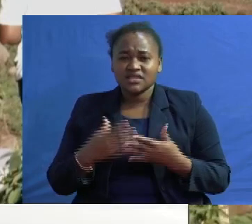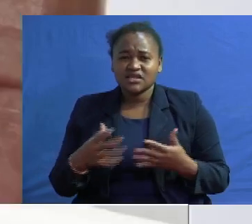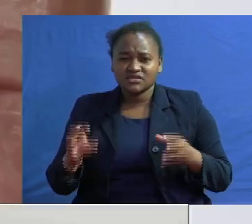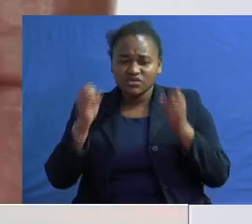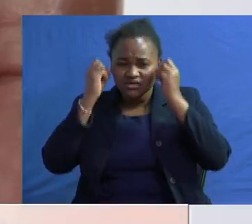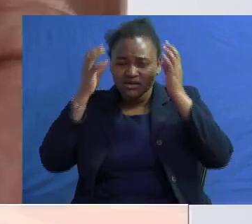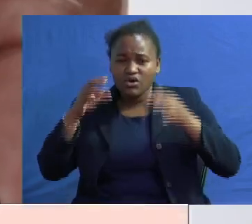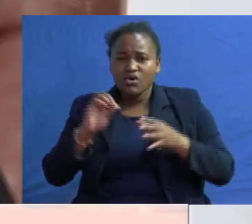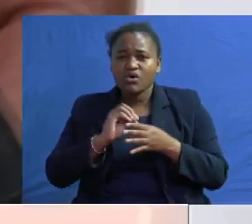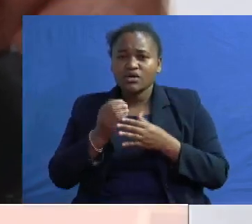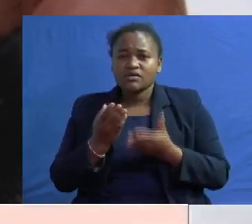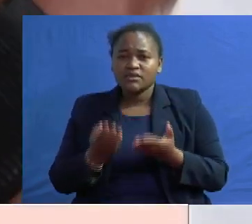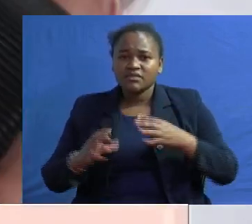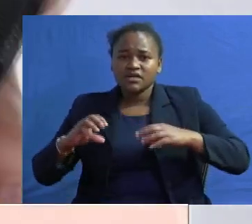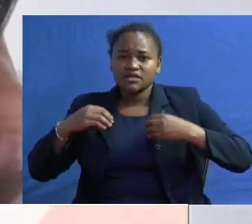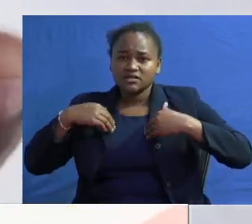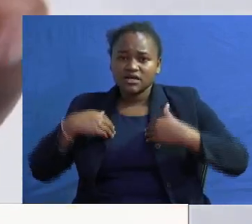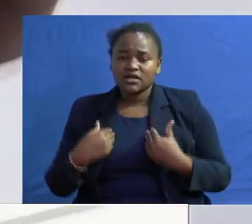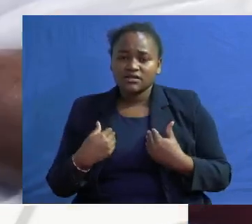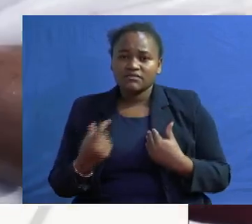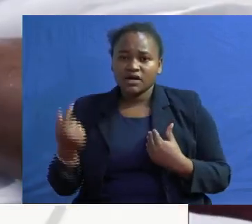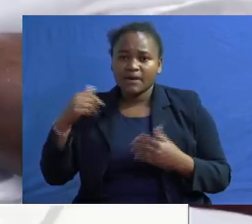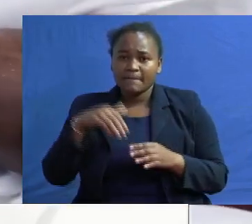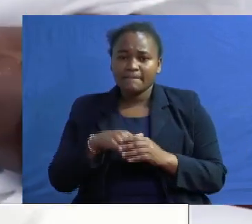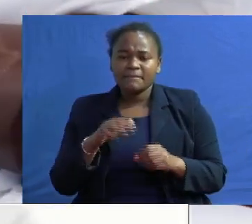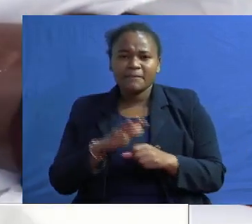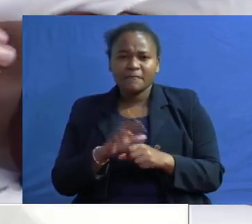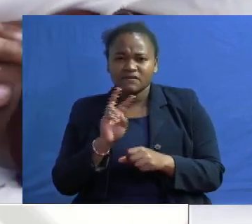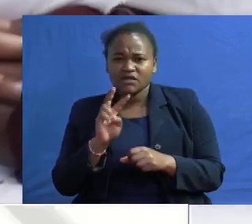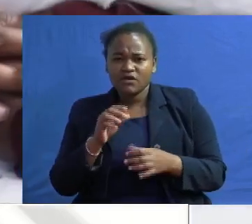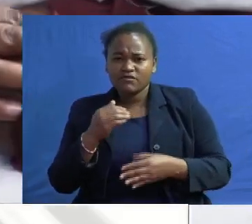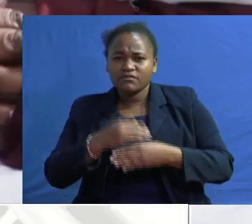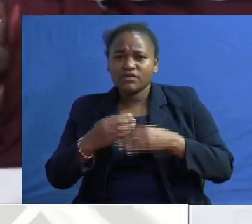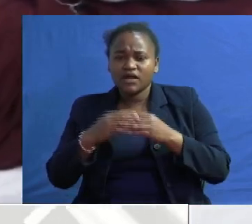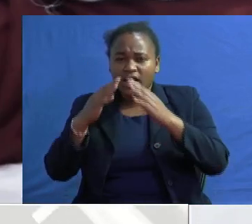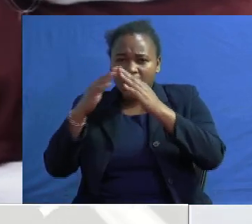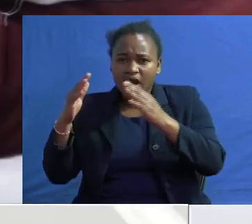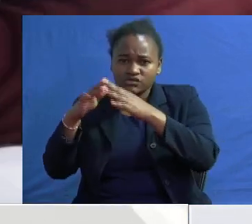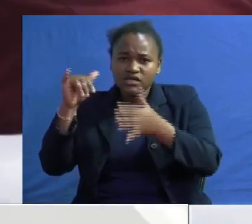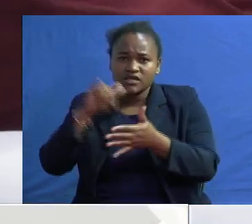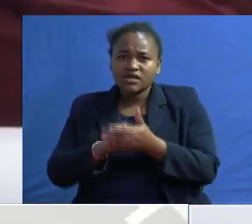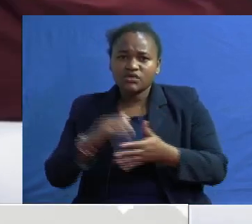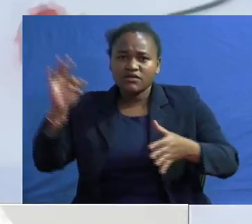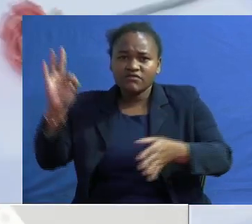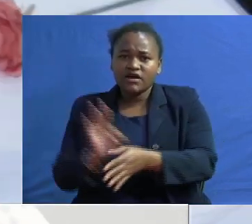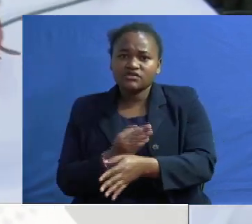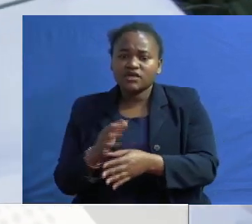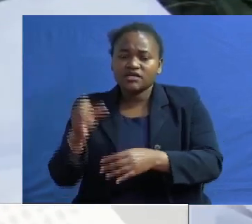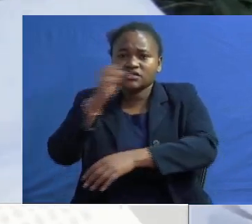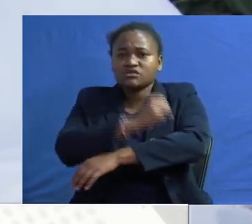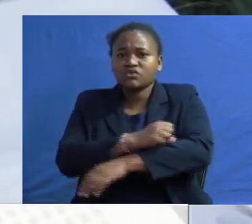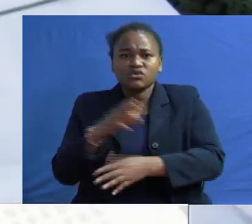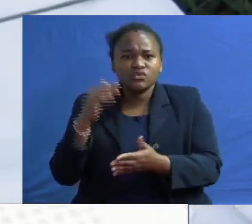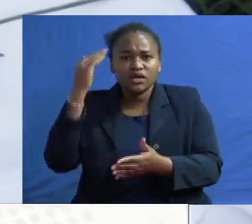uchofu. Despite the modest income she earns, she has dreams of building a house that will also function as a school to educate